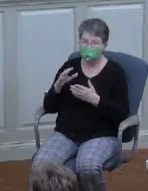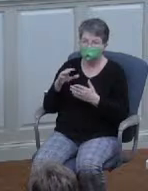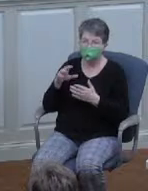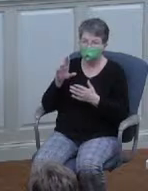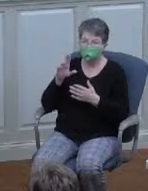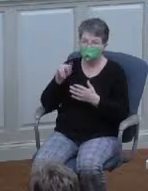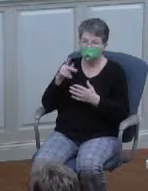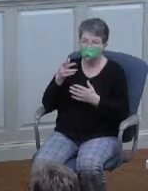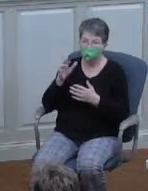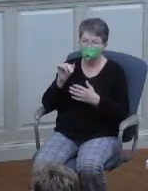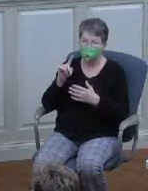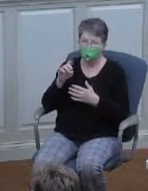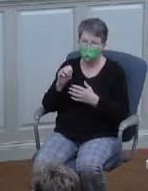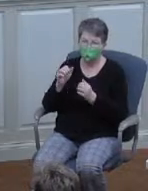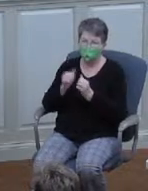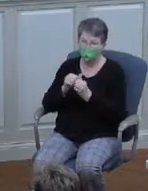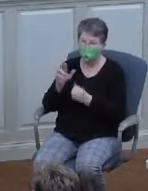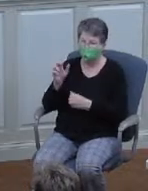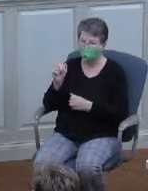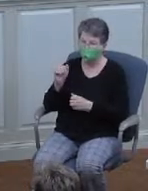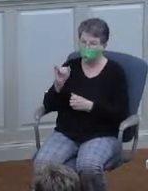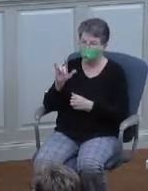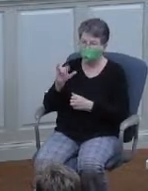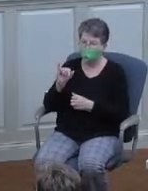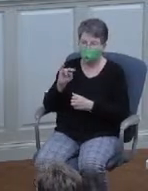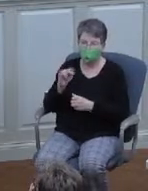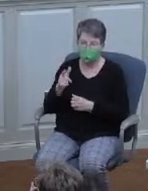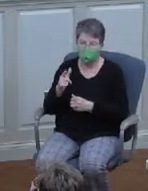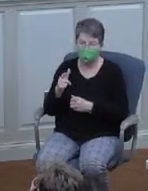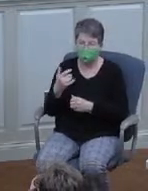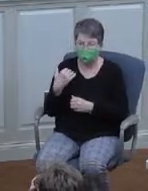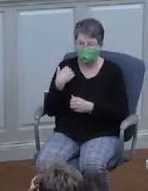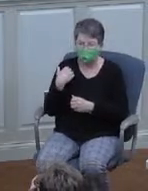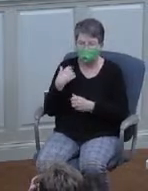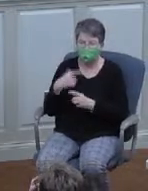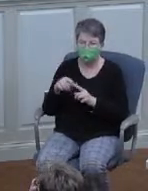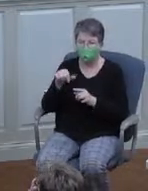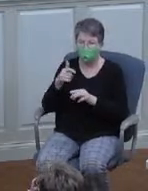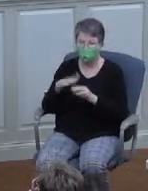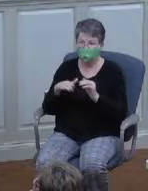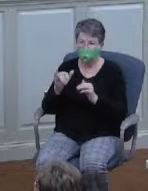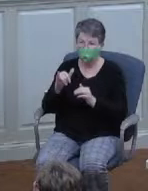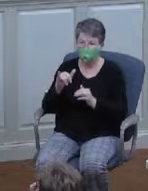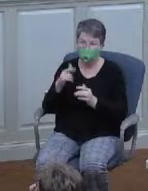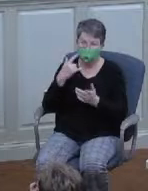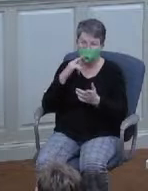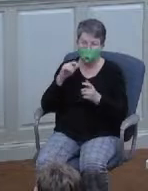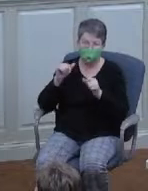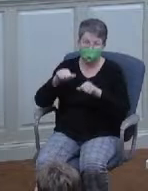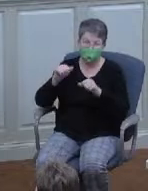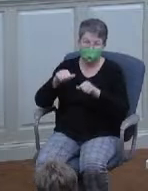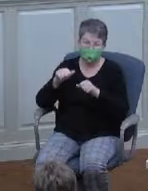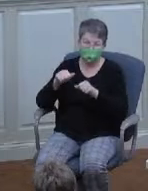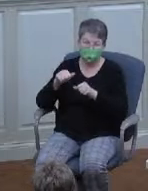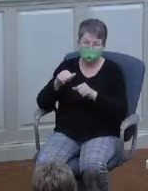some of the railing that was done and not too long ago. But outside of that, for capacity-wise and pumps